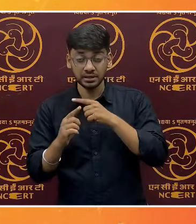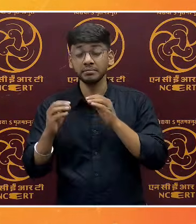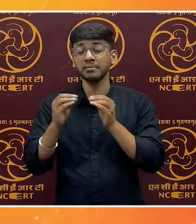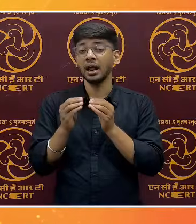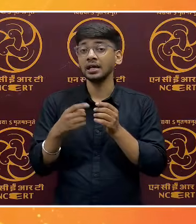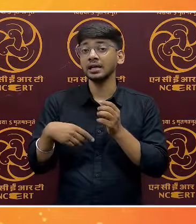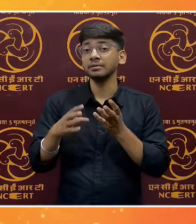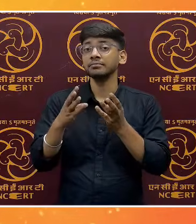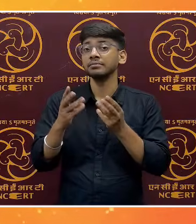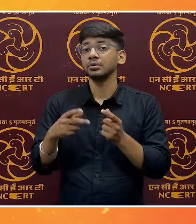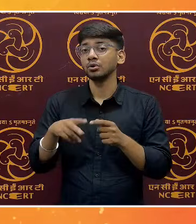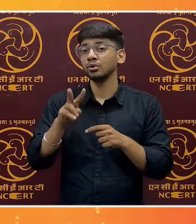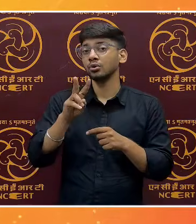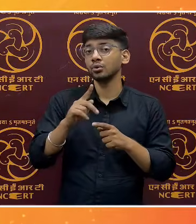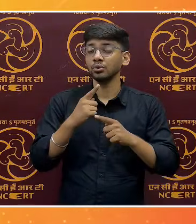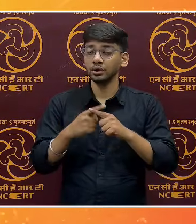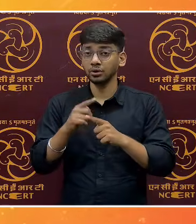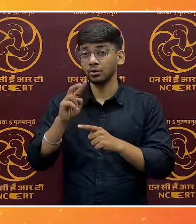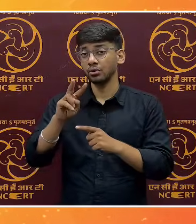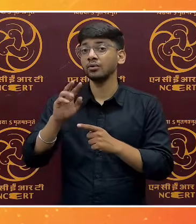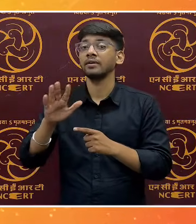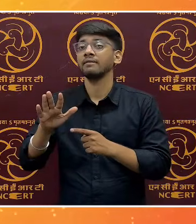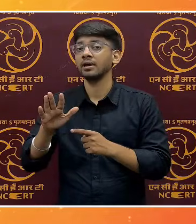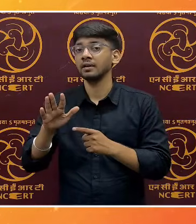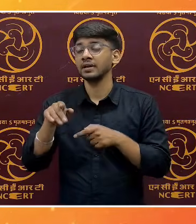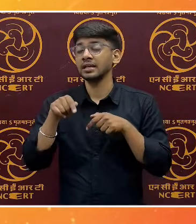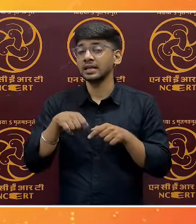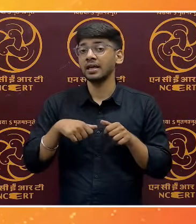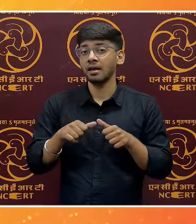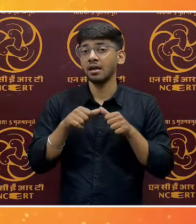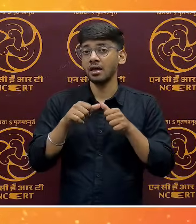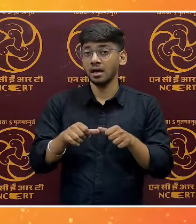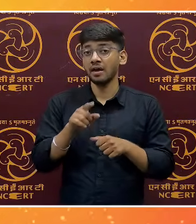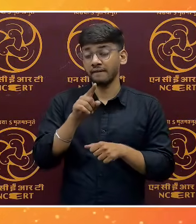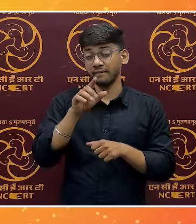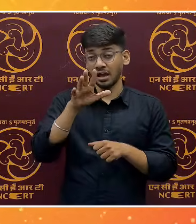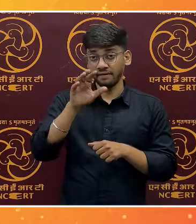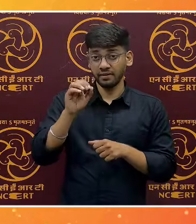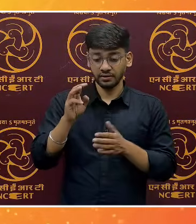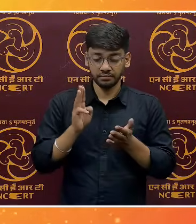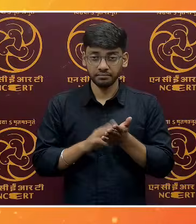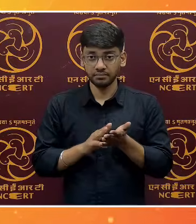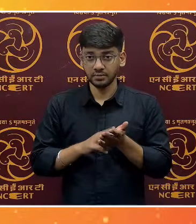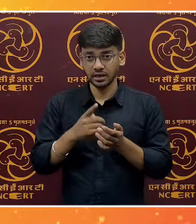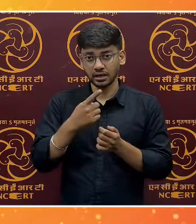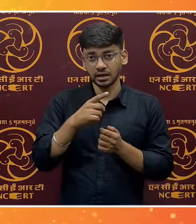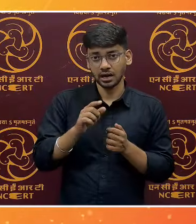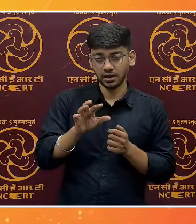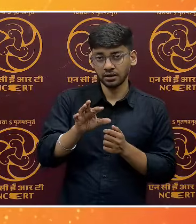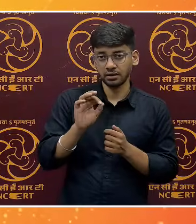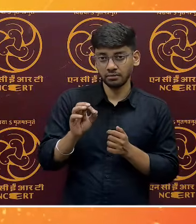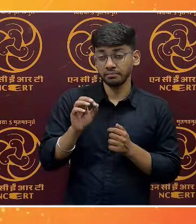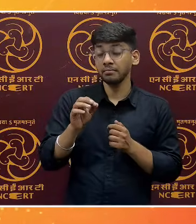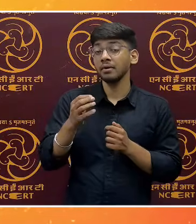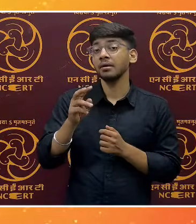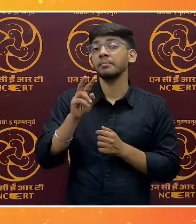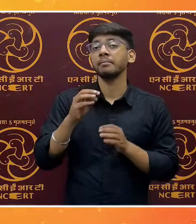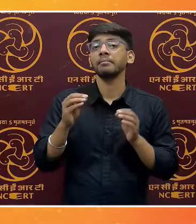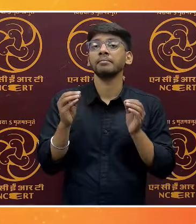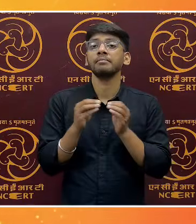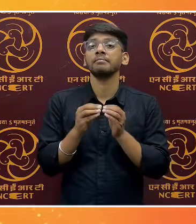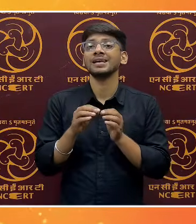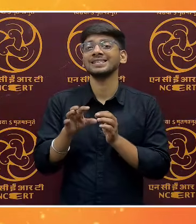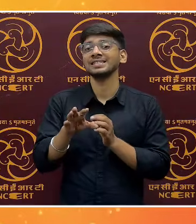count it as 2 into 25 and this answer is 50 meter. So the correct option is option B. We have to